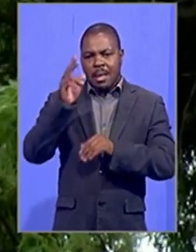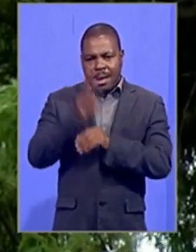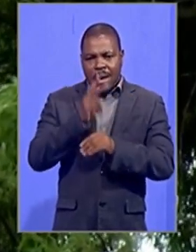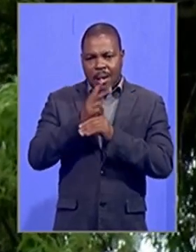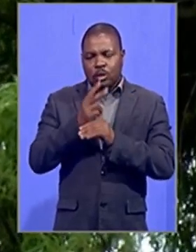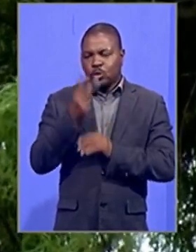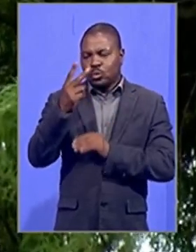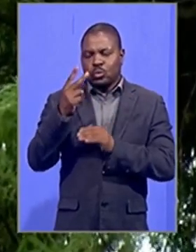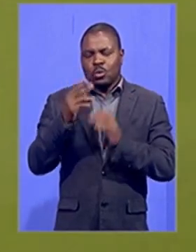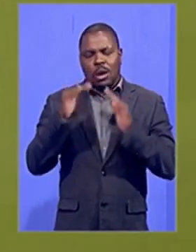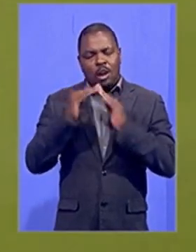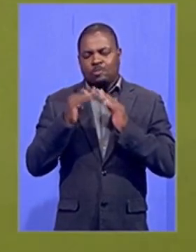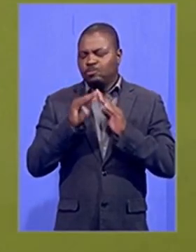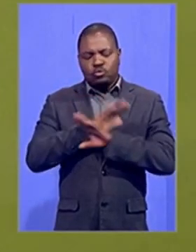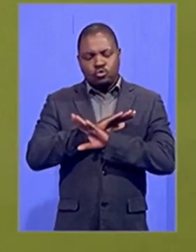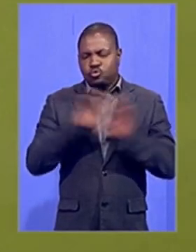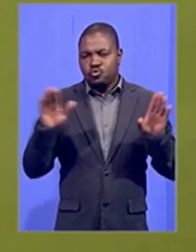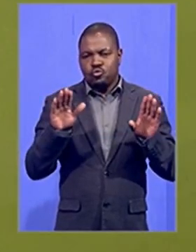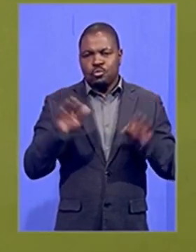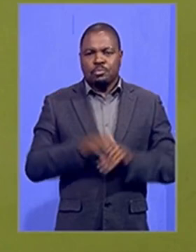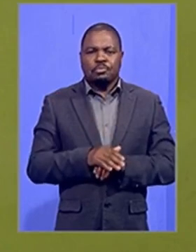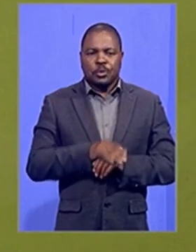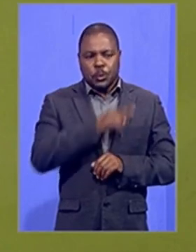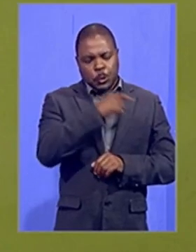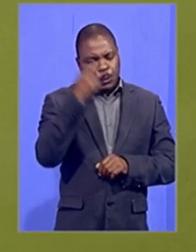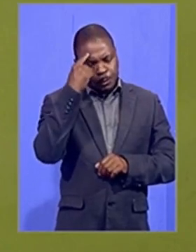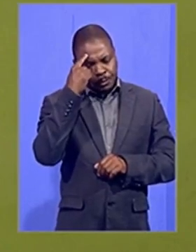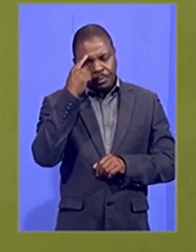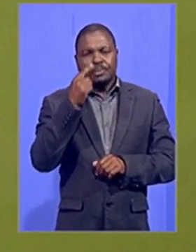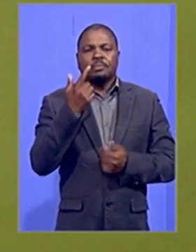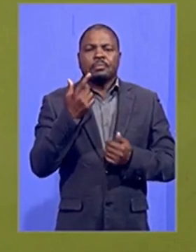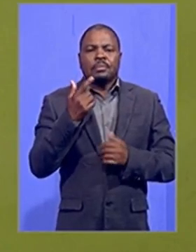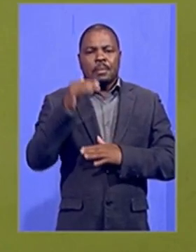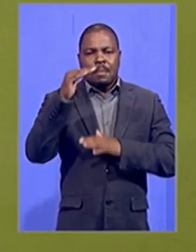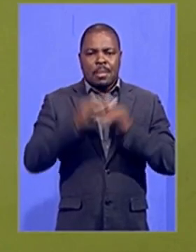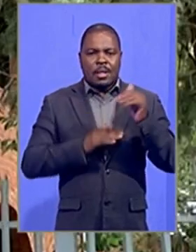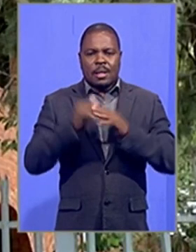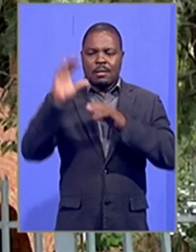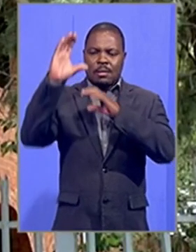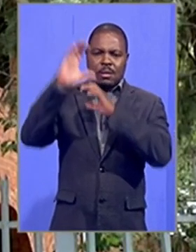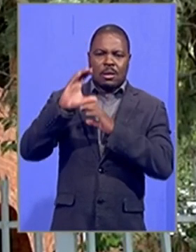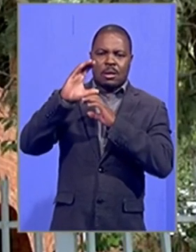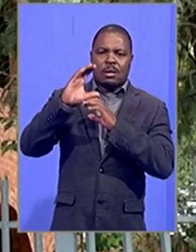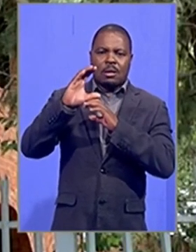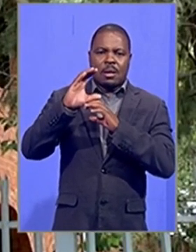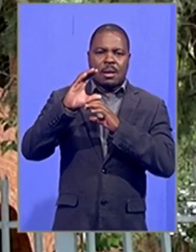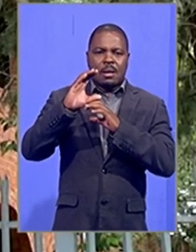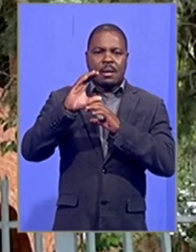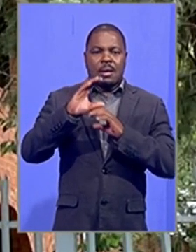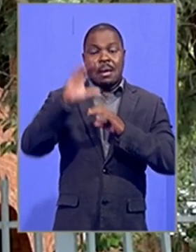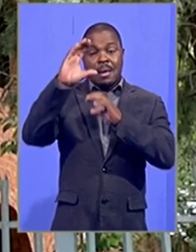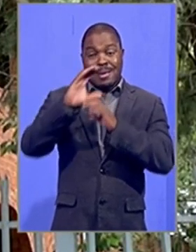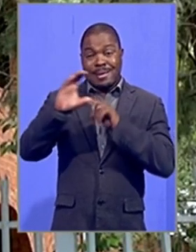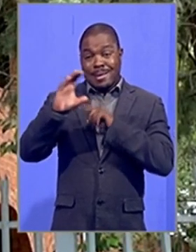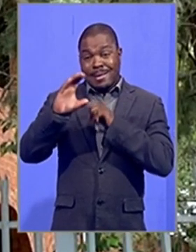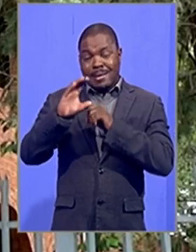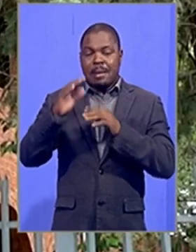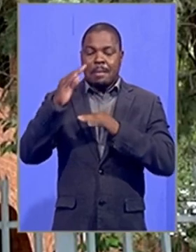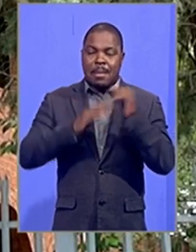a le mabedi ka hona o ile a aha ntlo ya mekato e medi mintlo ena